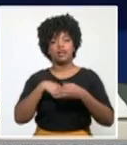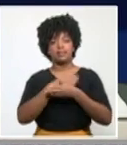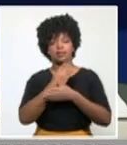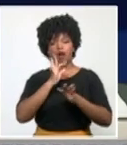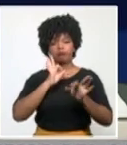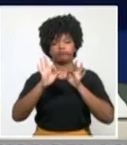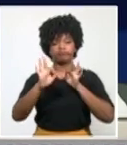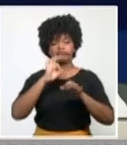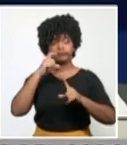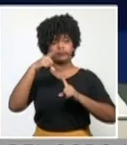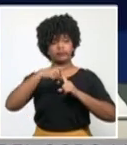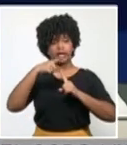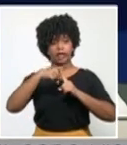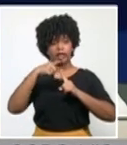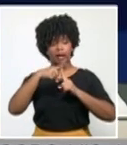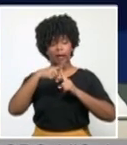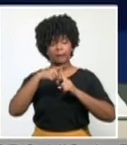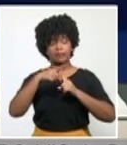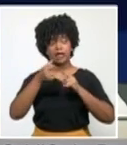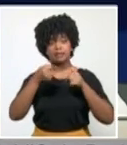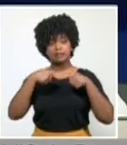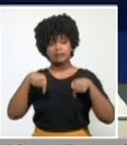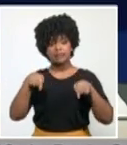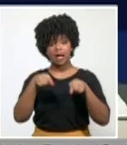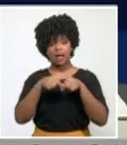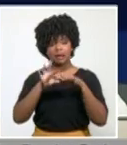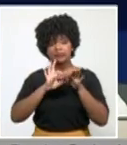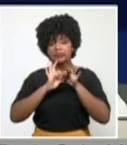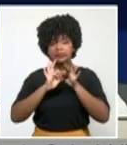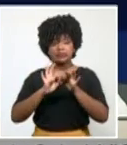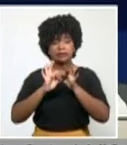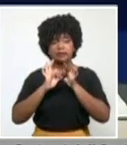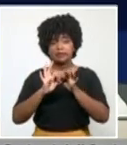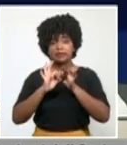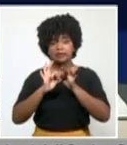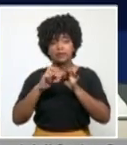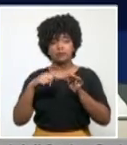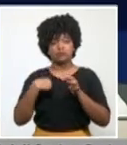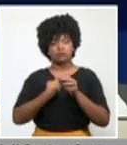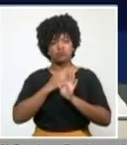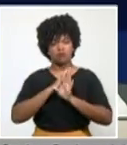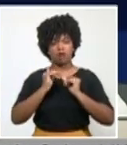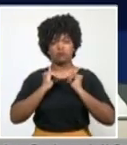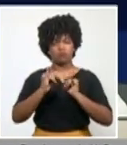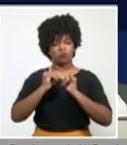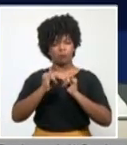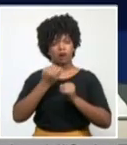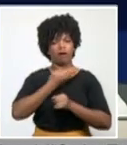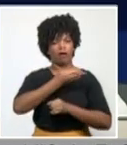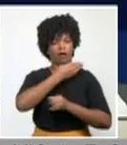and despite all efforts to save his life, he passed away on Saturday morning.